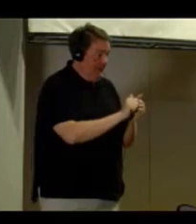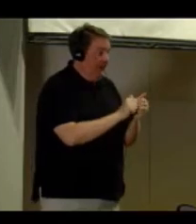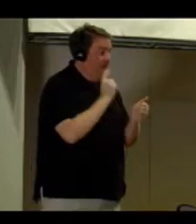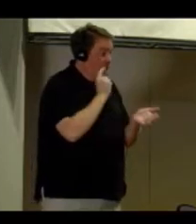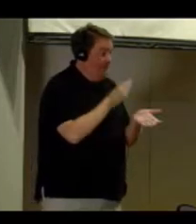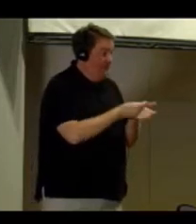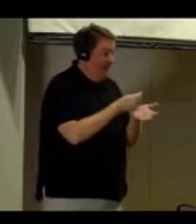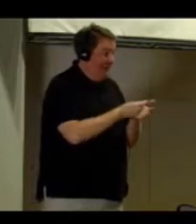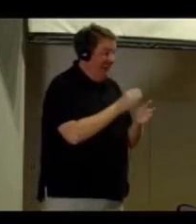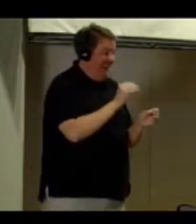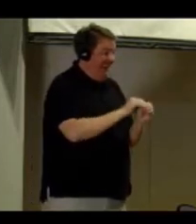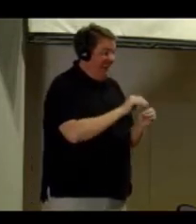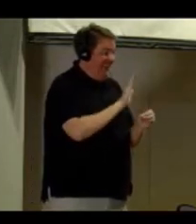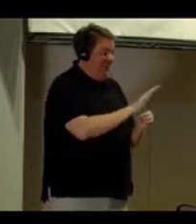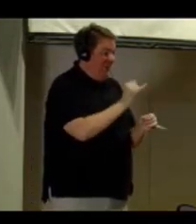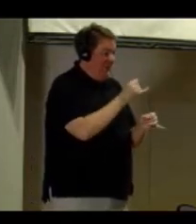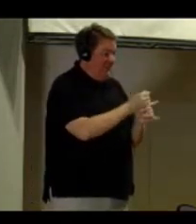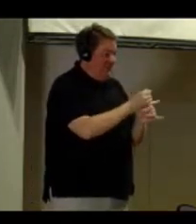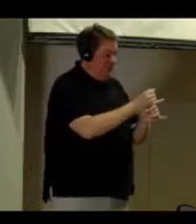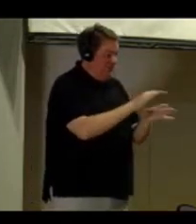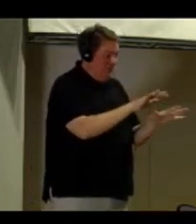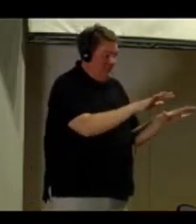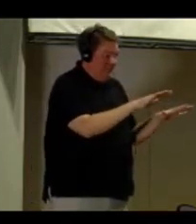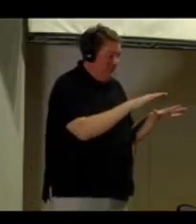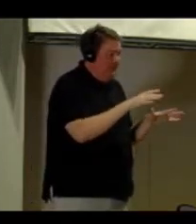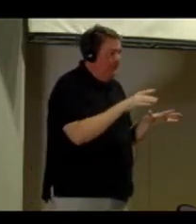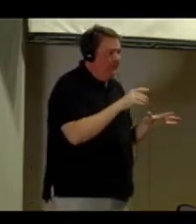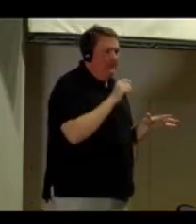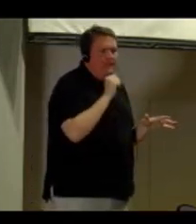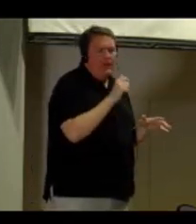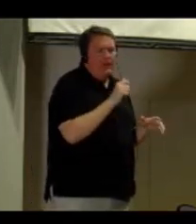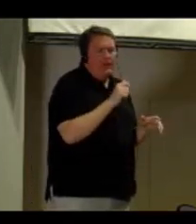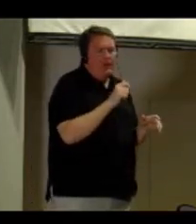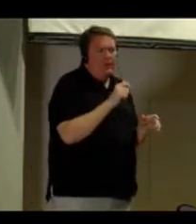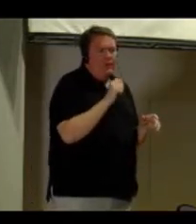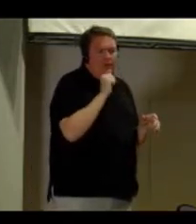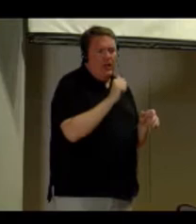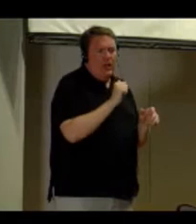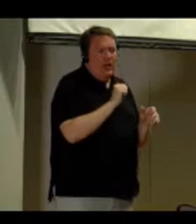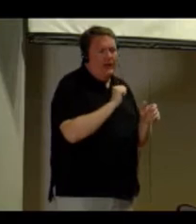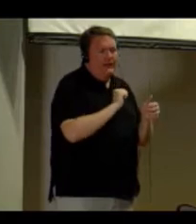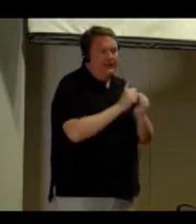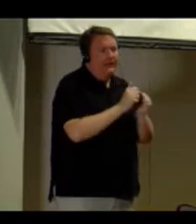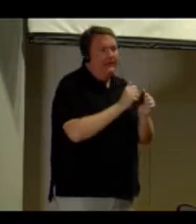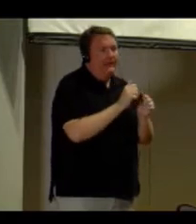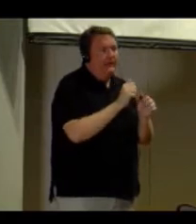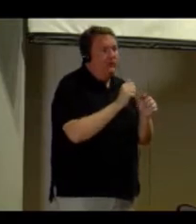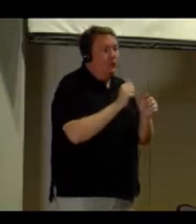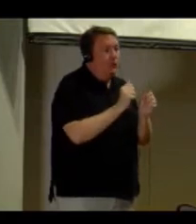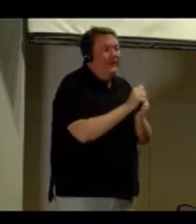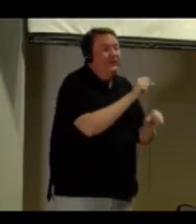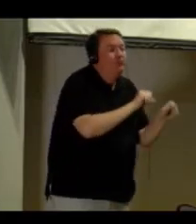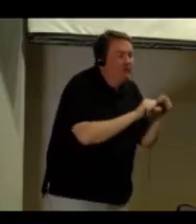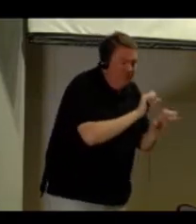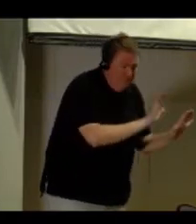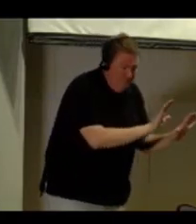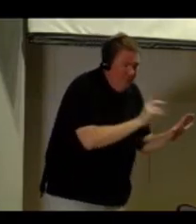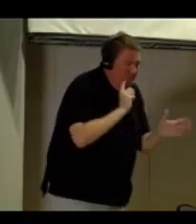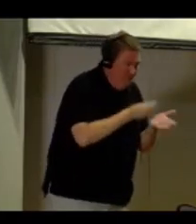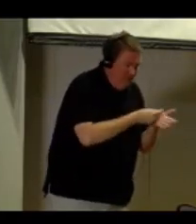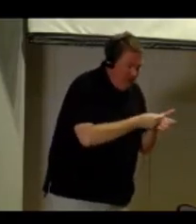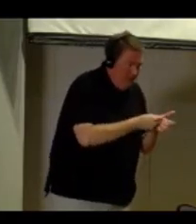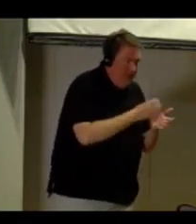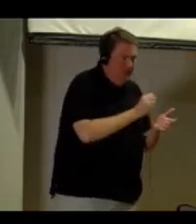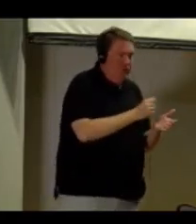their institutions, there's not a perception that the libraries are competing against one another for funding, so therefore it makes it easier for them to